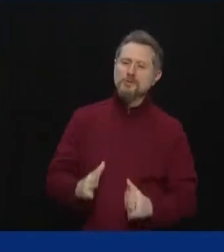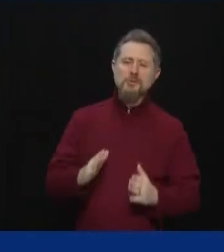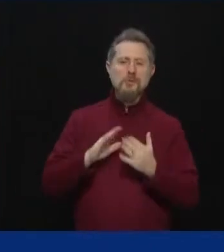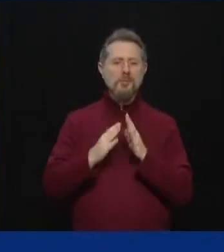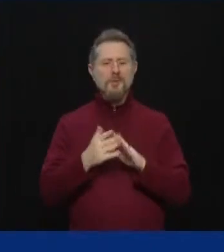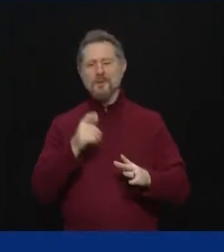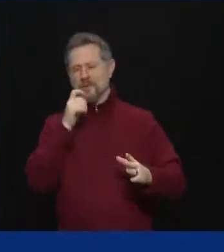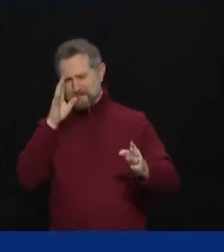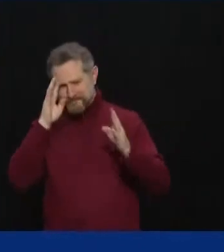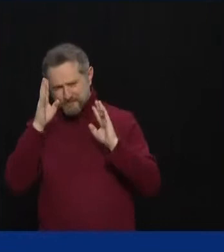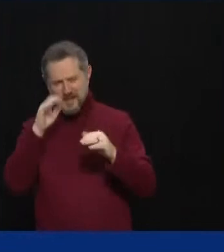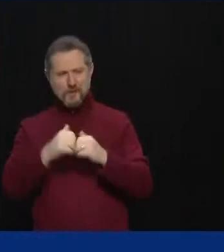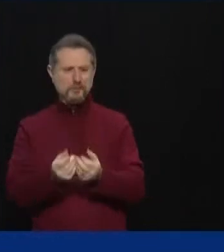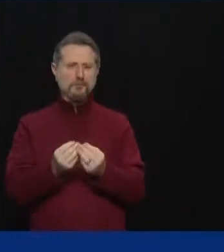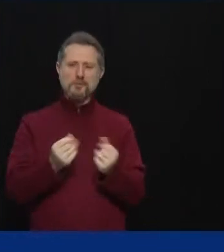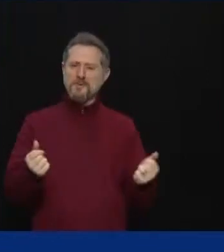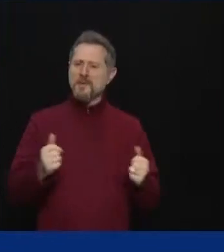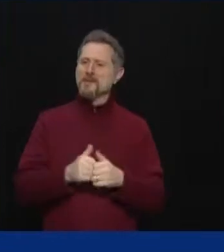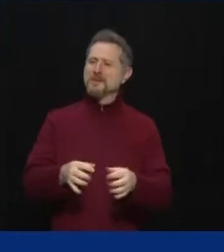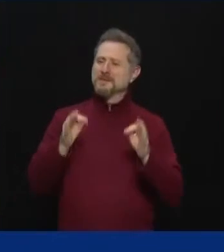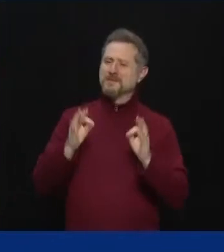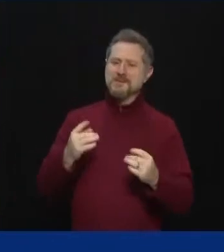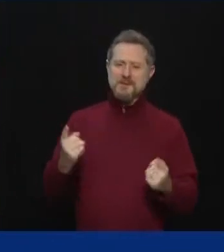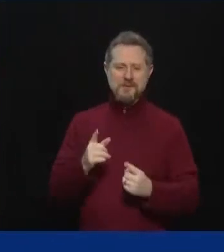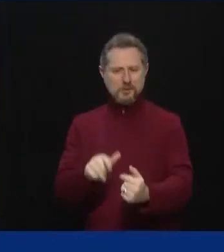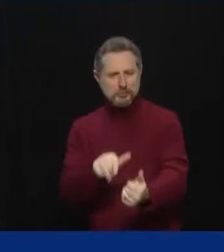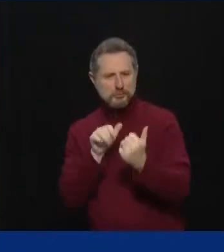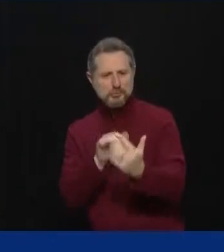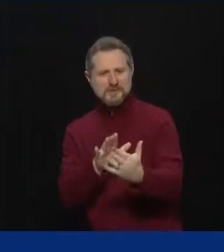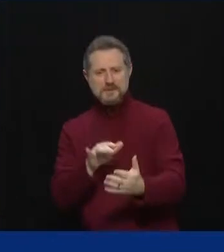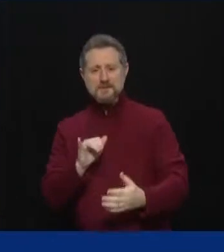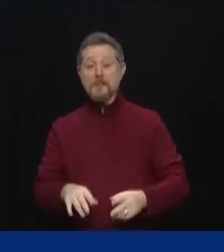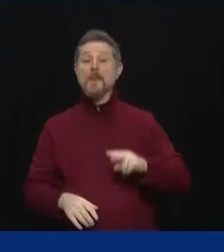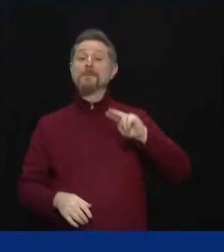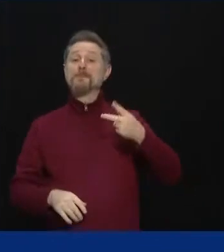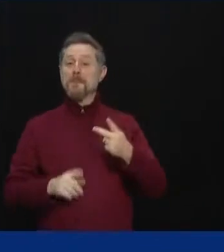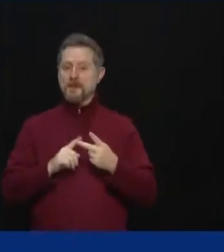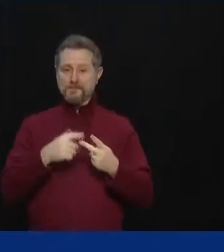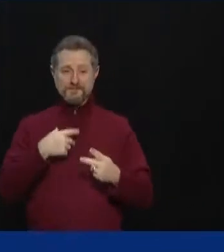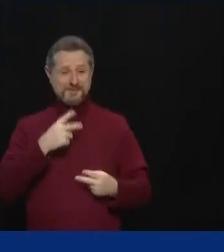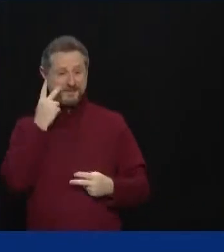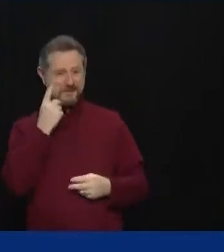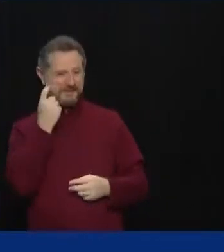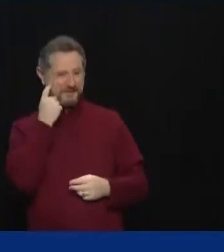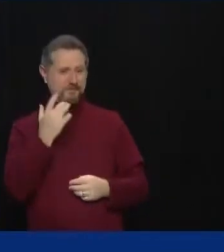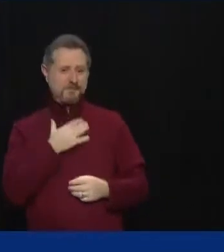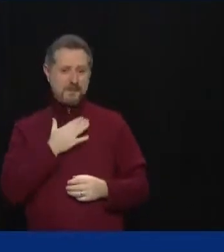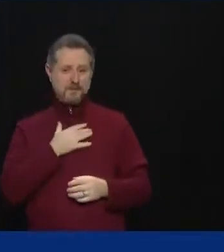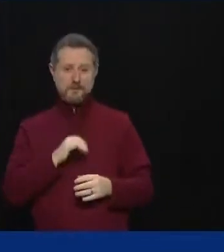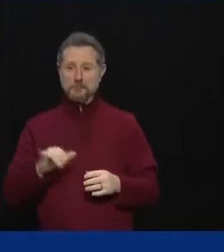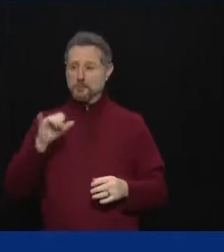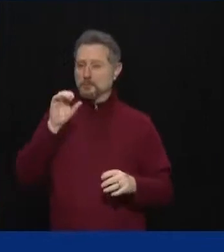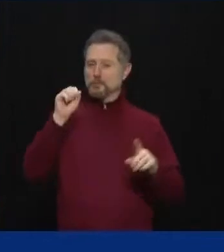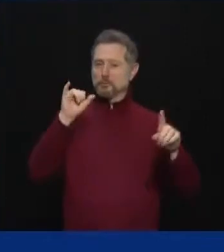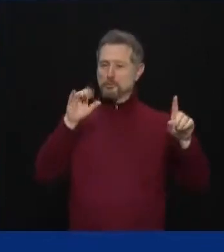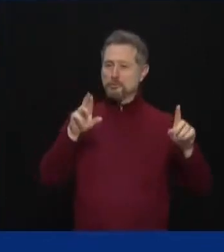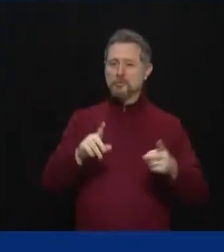but it's definitely something that we have to address. Secondly, as I've seen in my last trip to Syracuse, Rochester, and